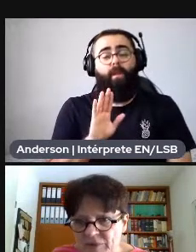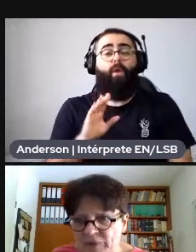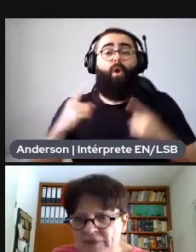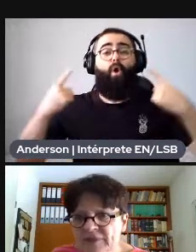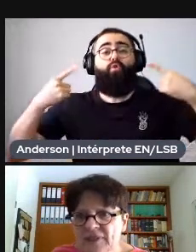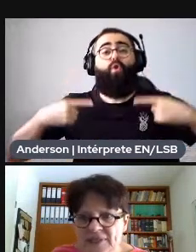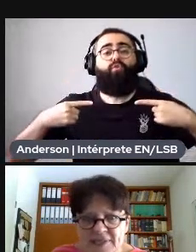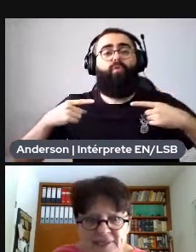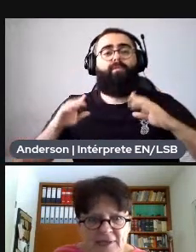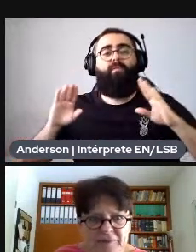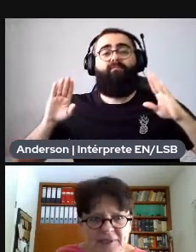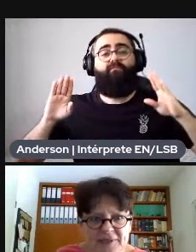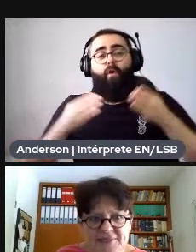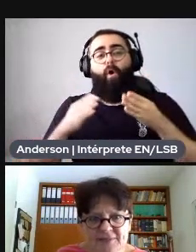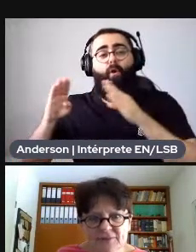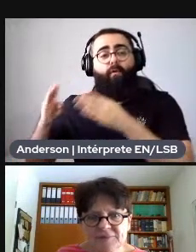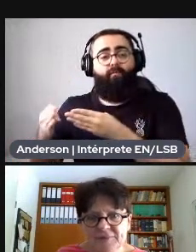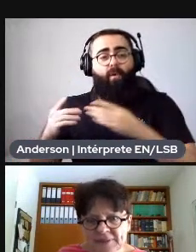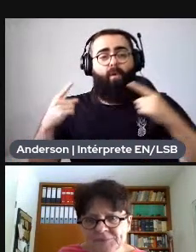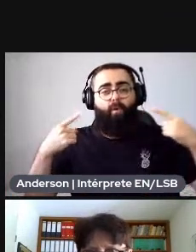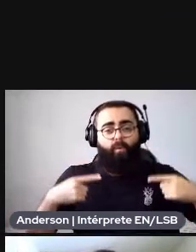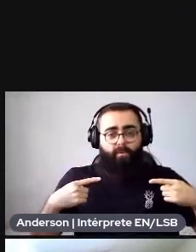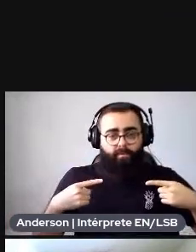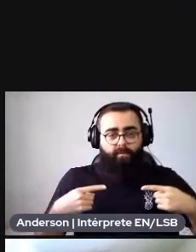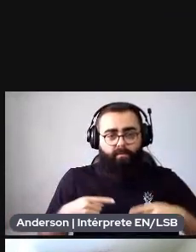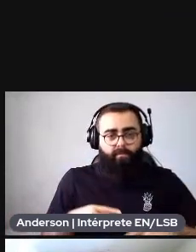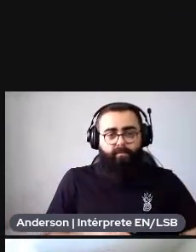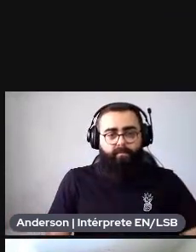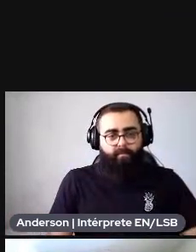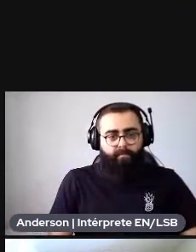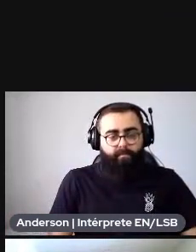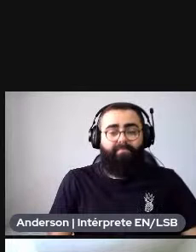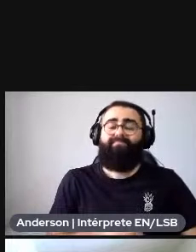what, with es la clave del éxito. Yeah?